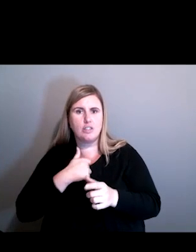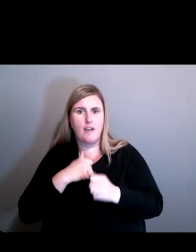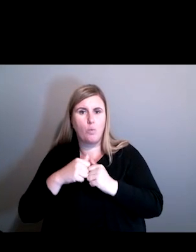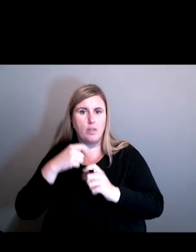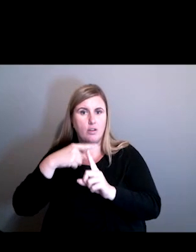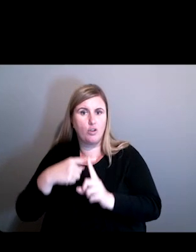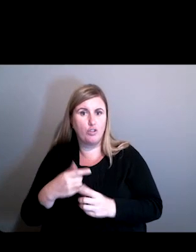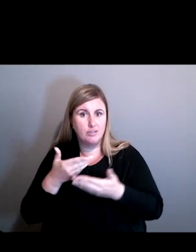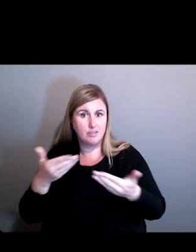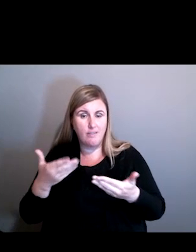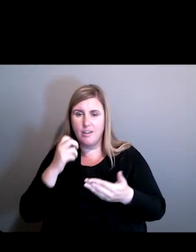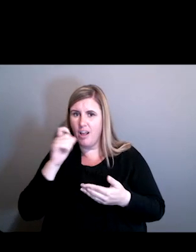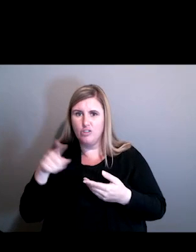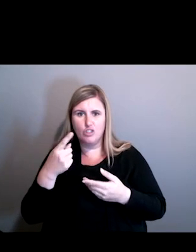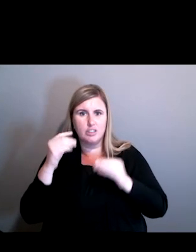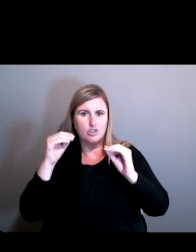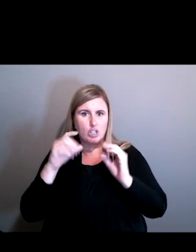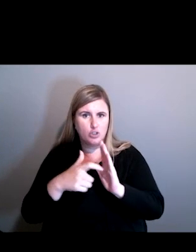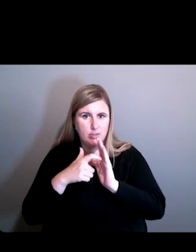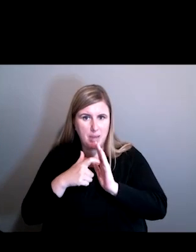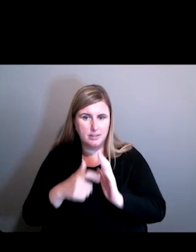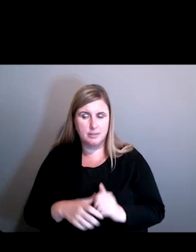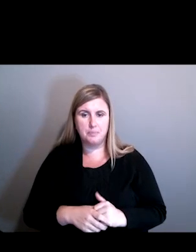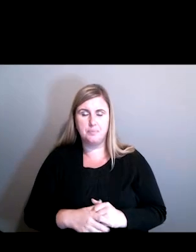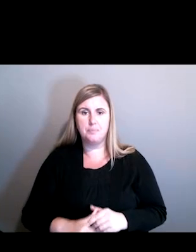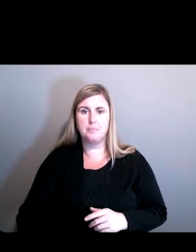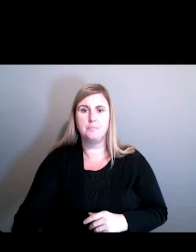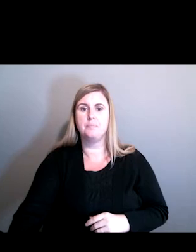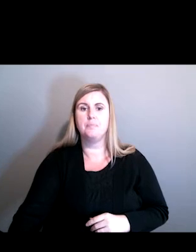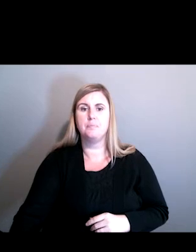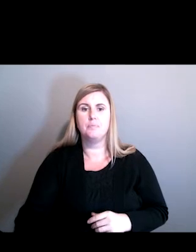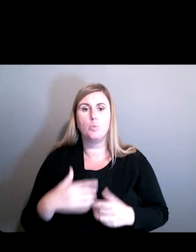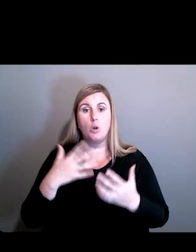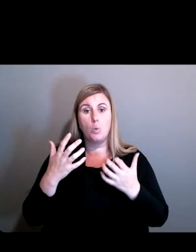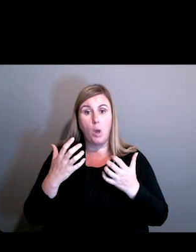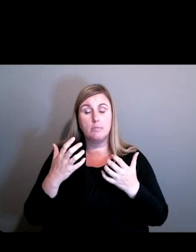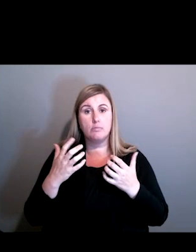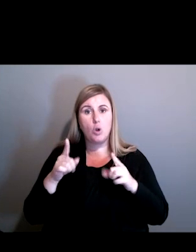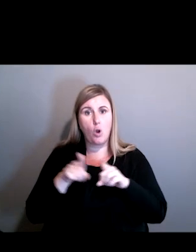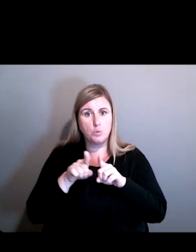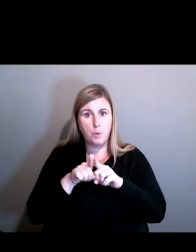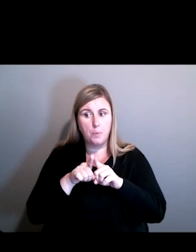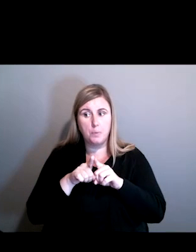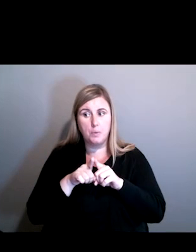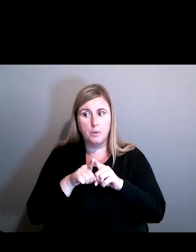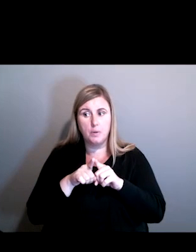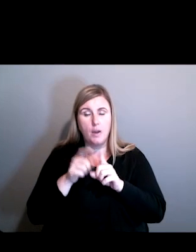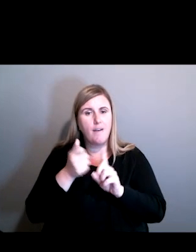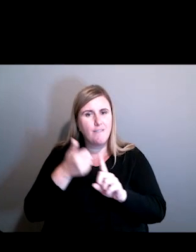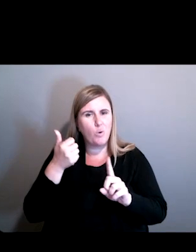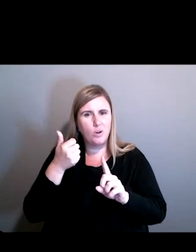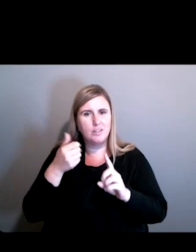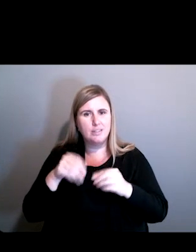good stuff and not just with instructional demands. We want to also